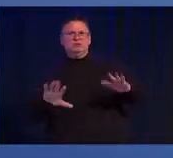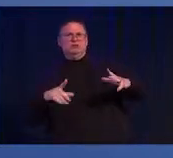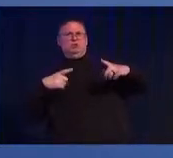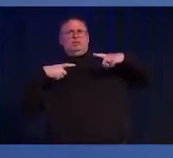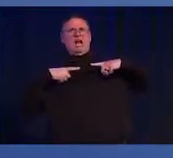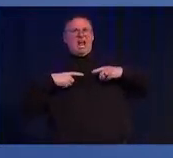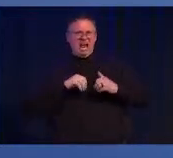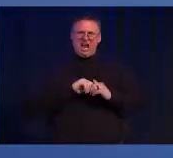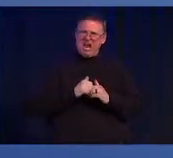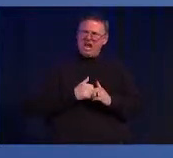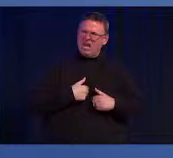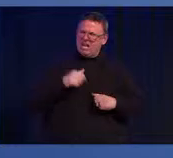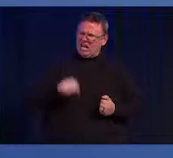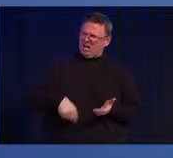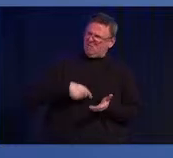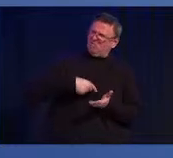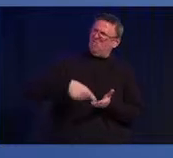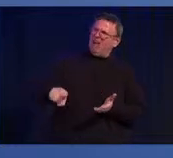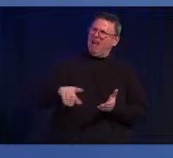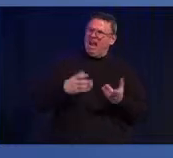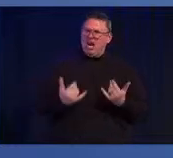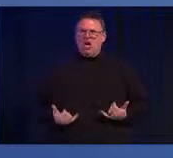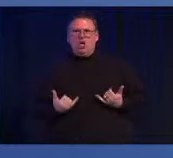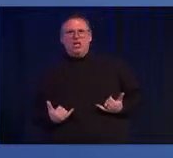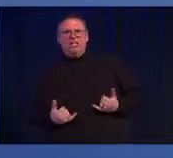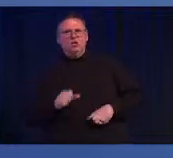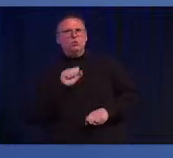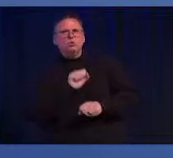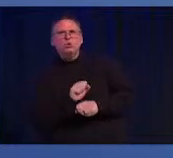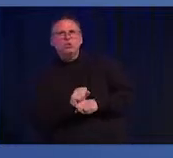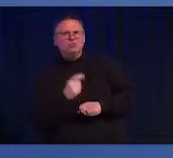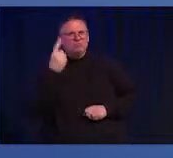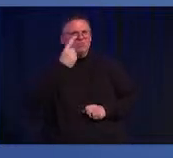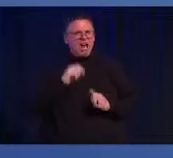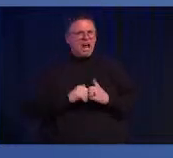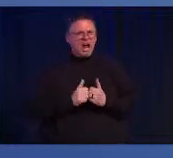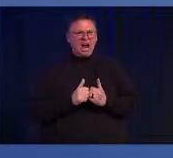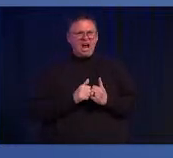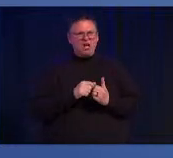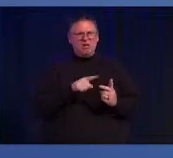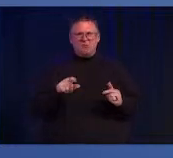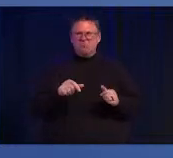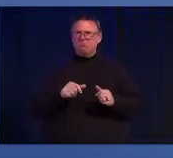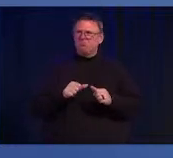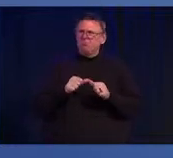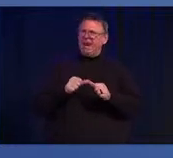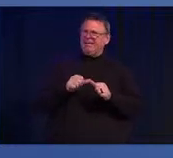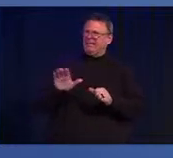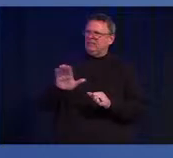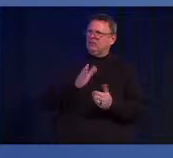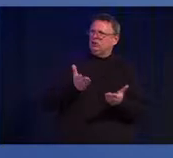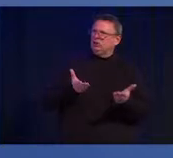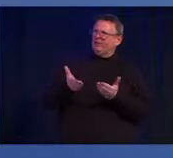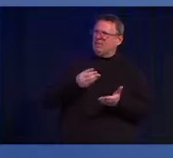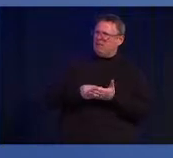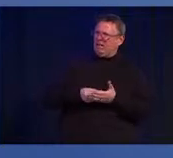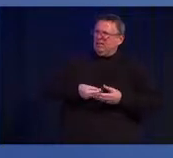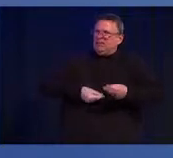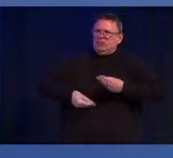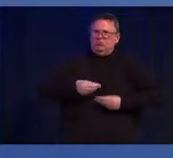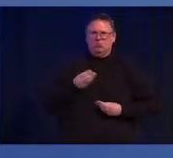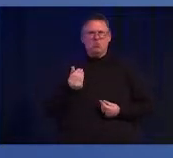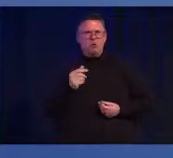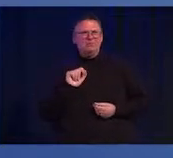ends meet, while current workers wondered how each candidate would maintain services currently funded by property taxes,